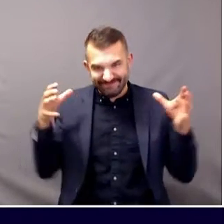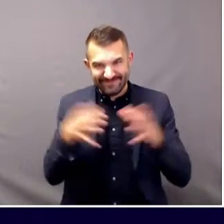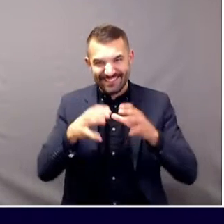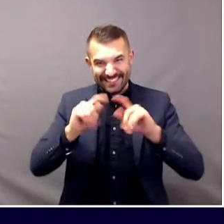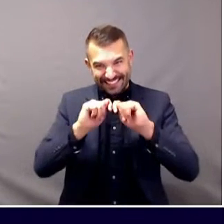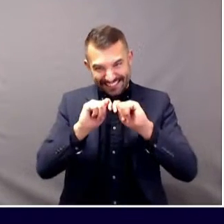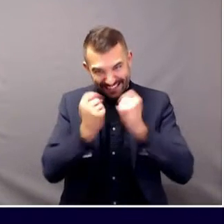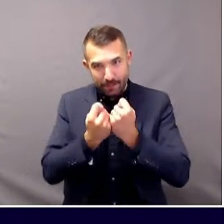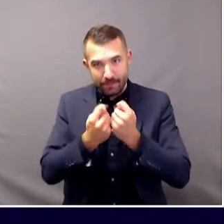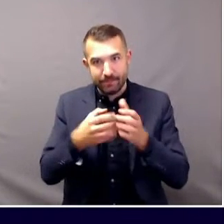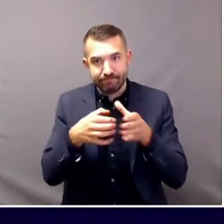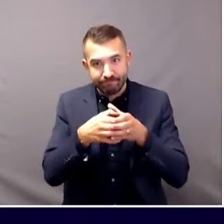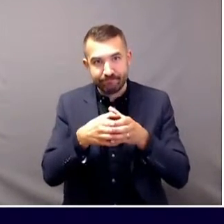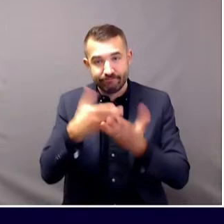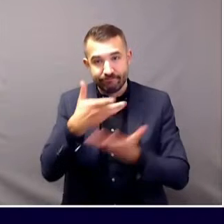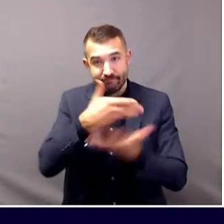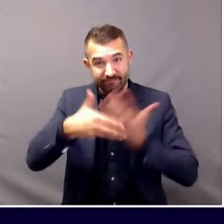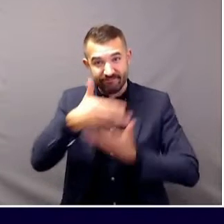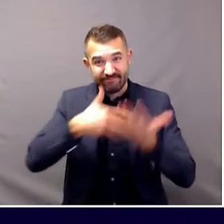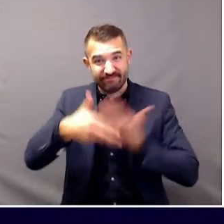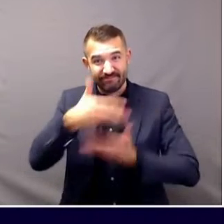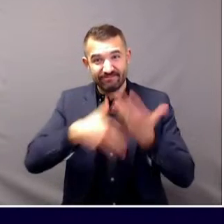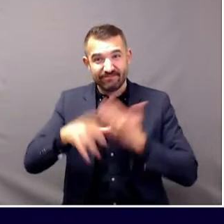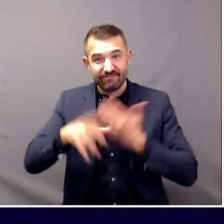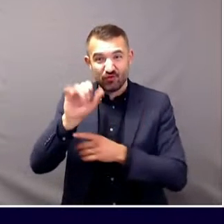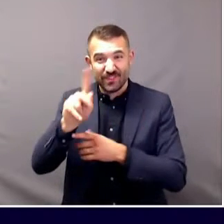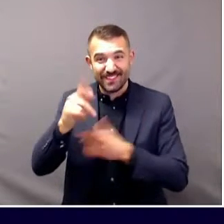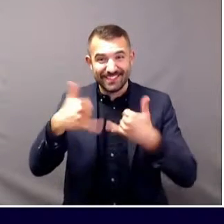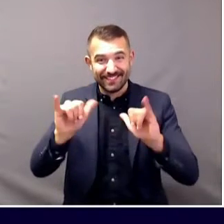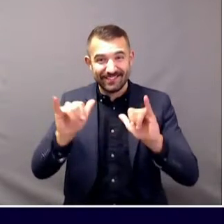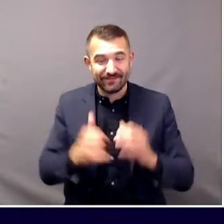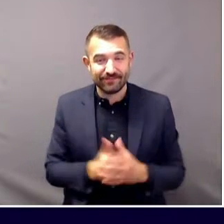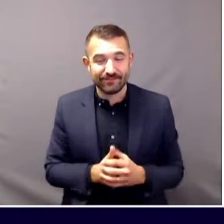swimming versus individual swimming. So that is remaining a moderate risk sport.